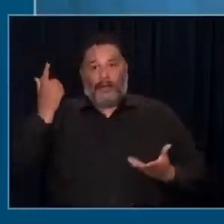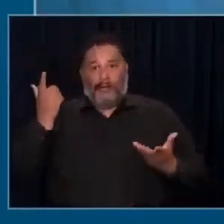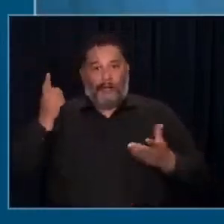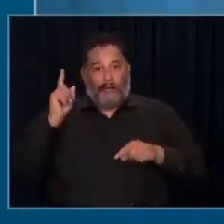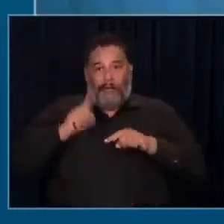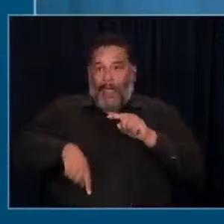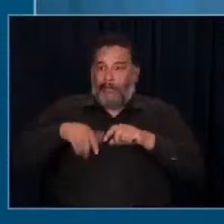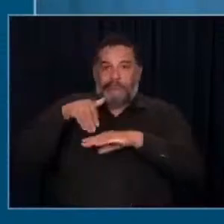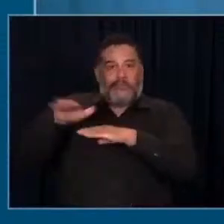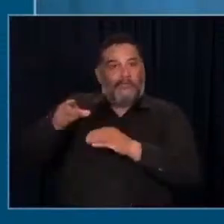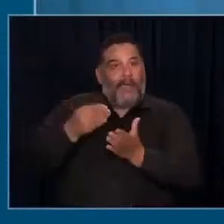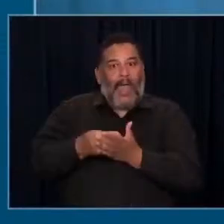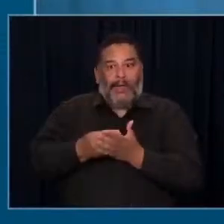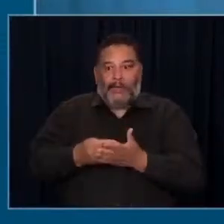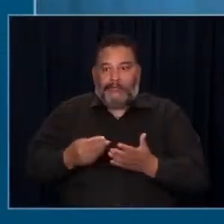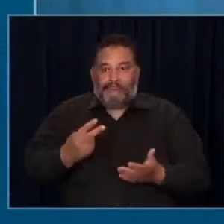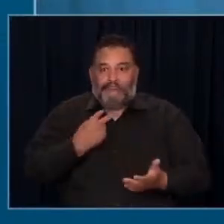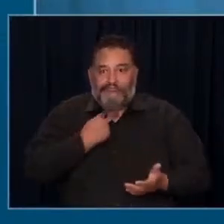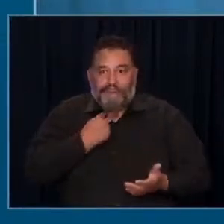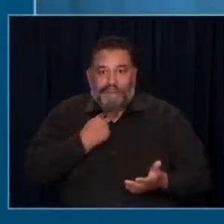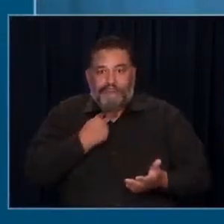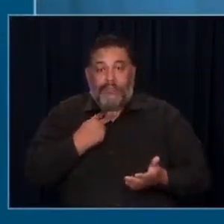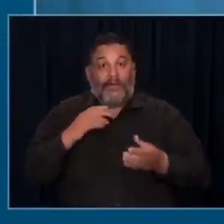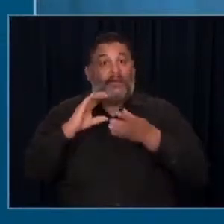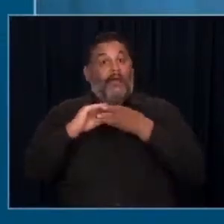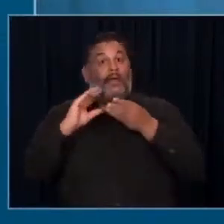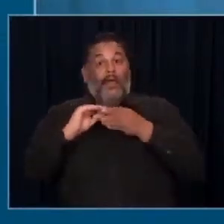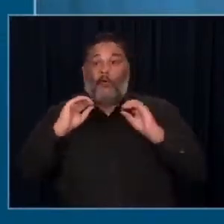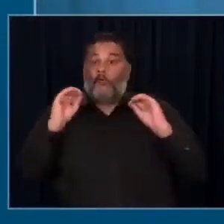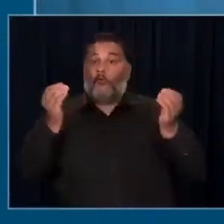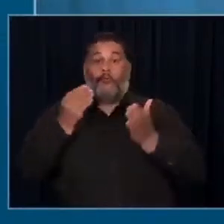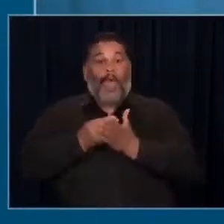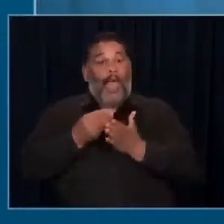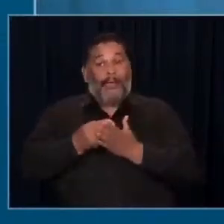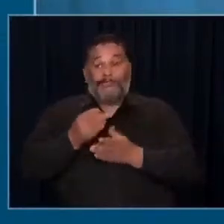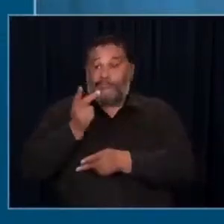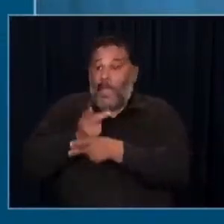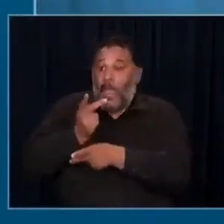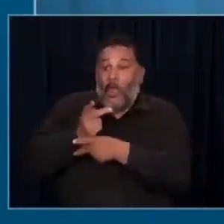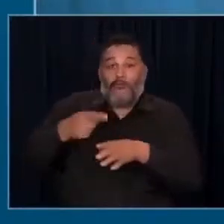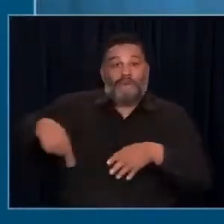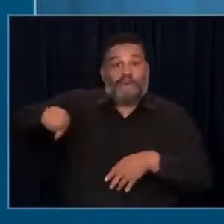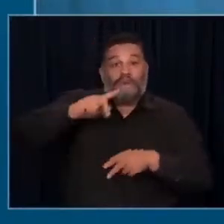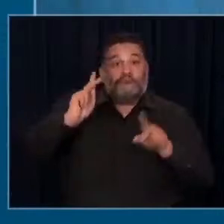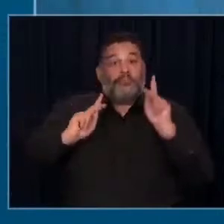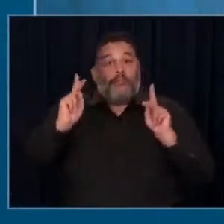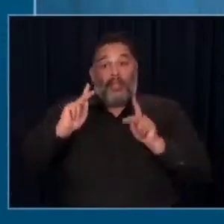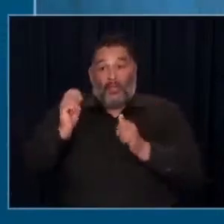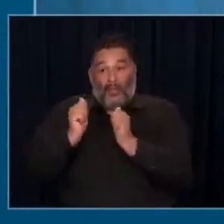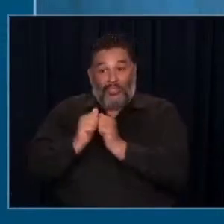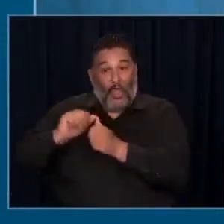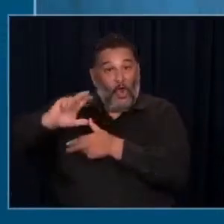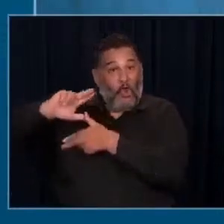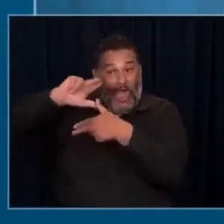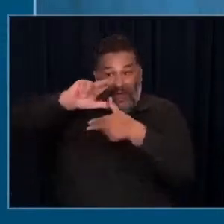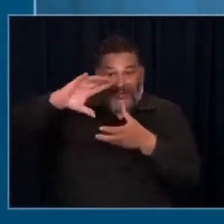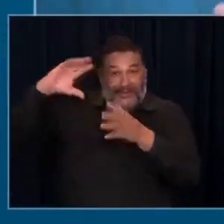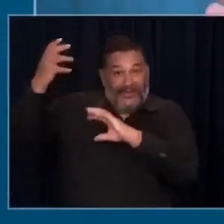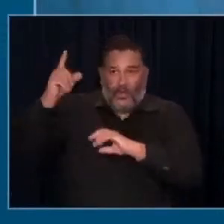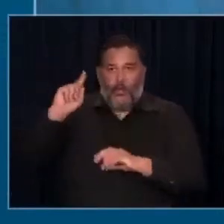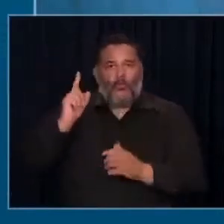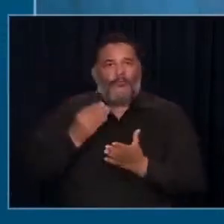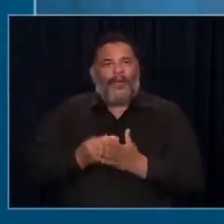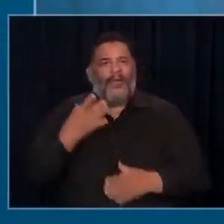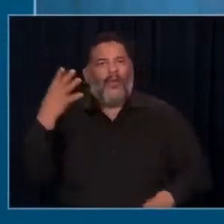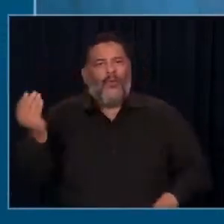send any money. They've stated that there's no money to take care of the people with this hurricane. Well, where did the money go?